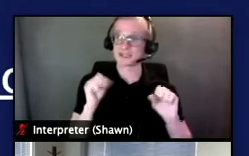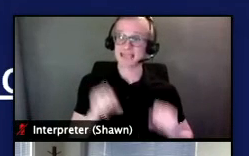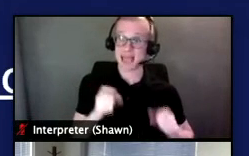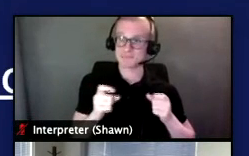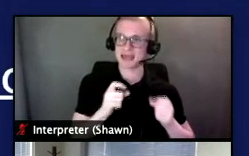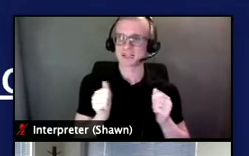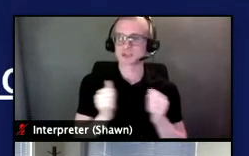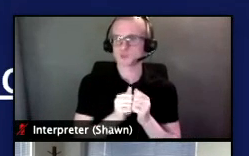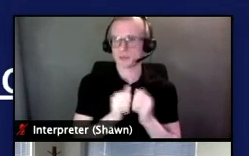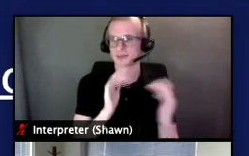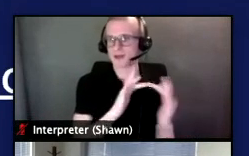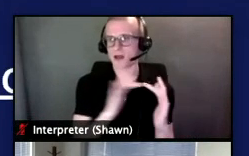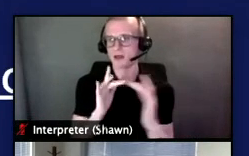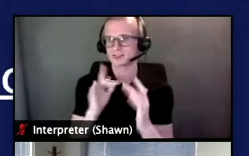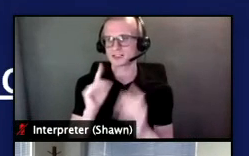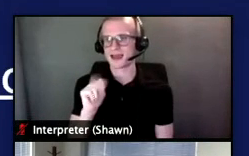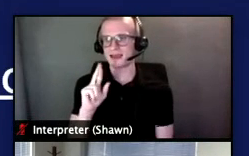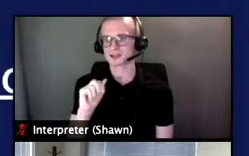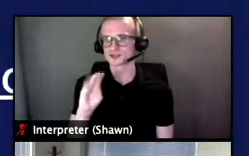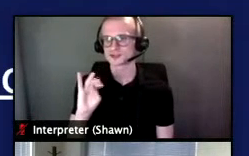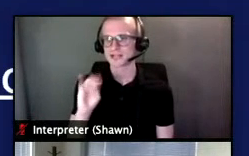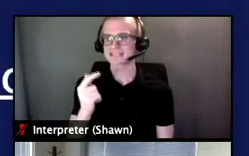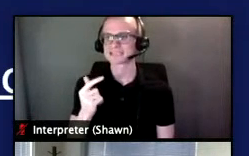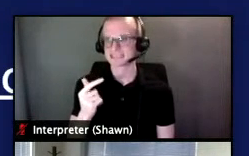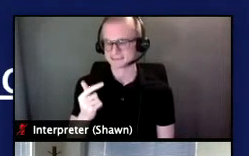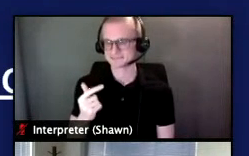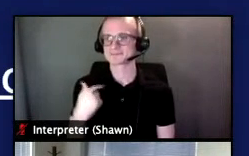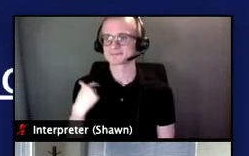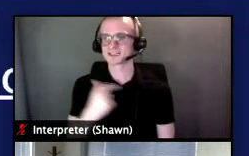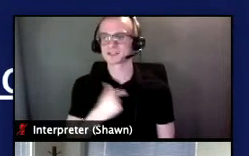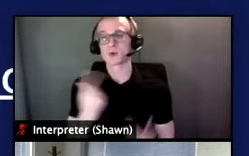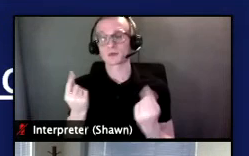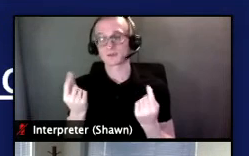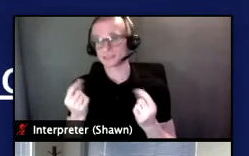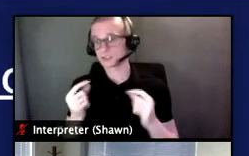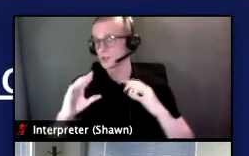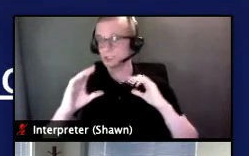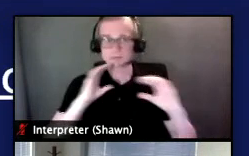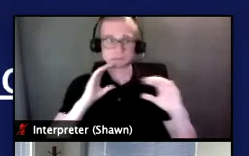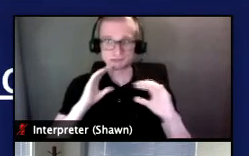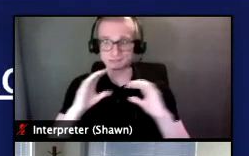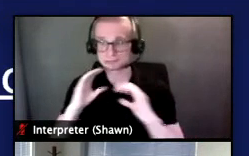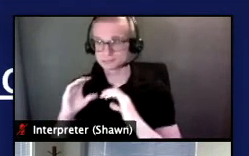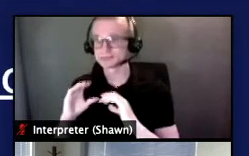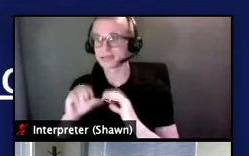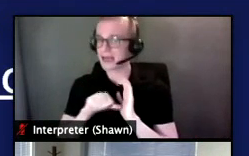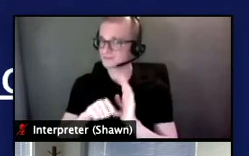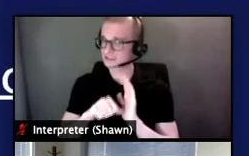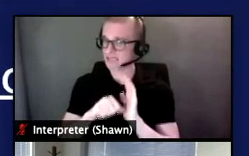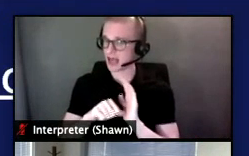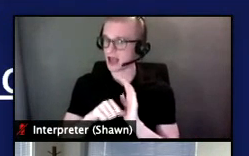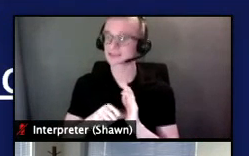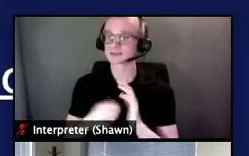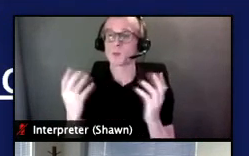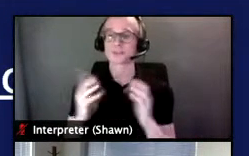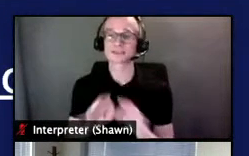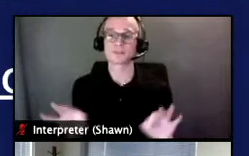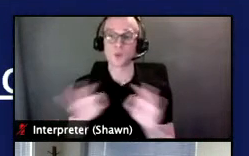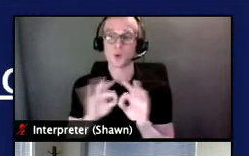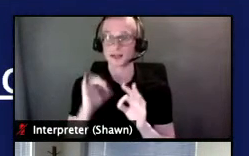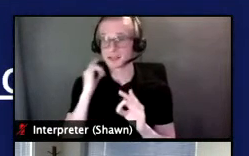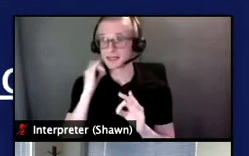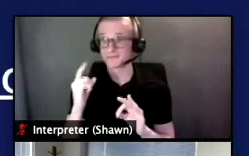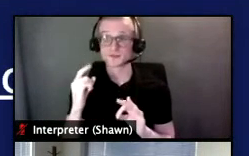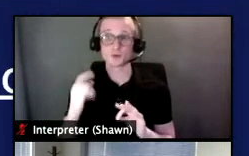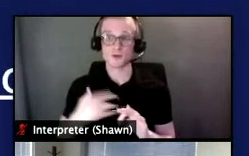our best. We communicate the importance that having symptoms of COVID mean you